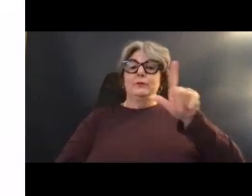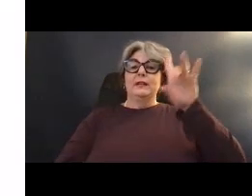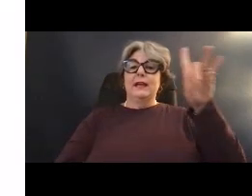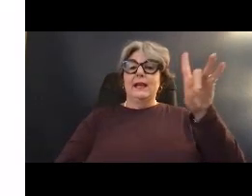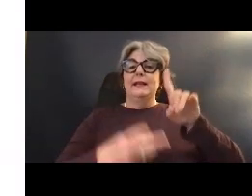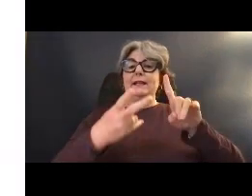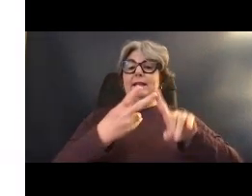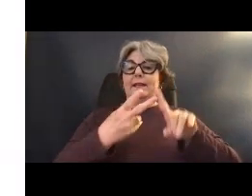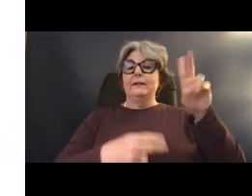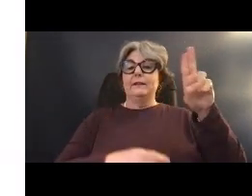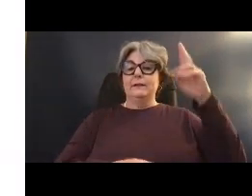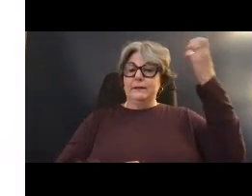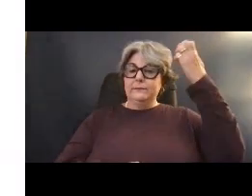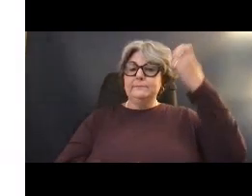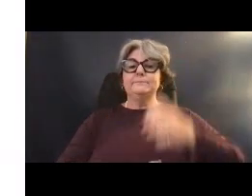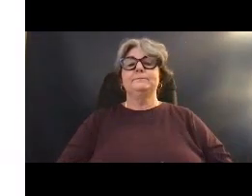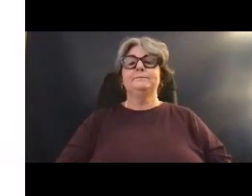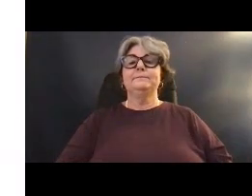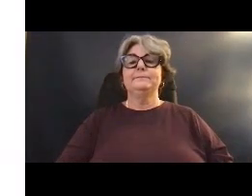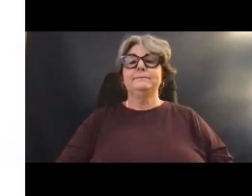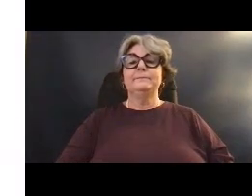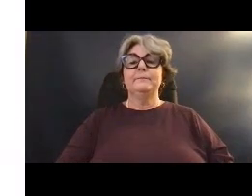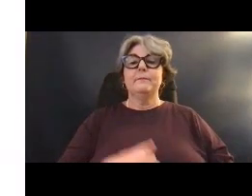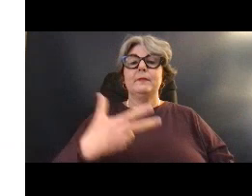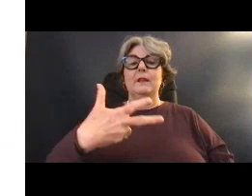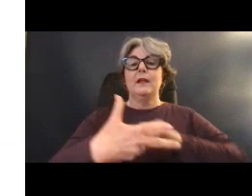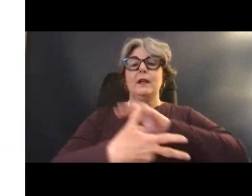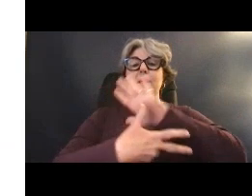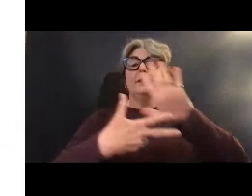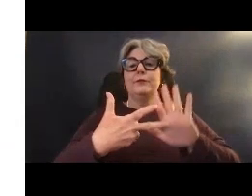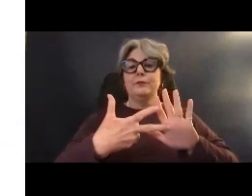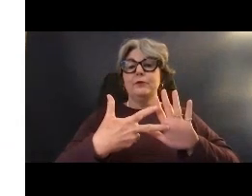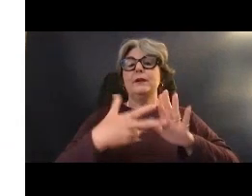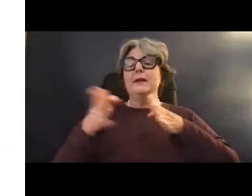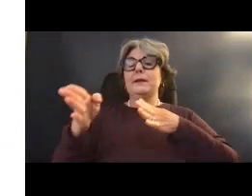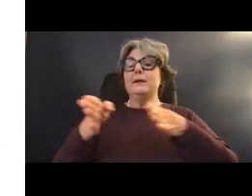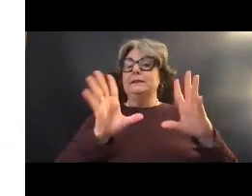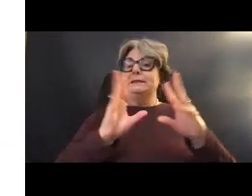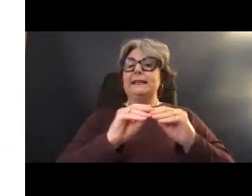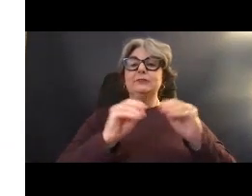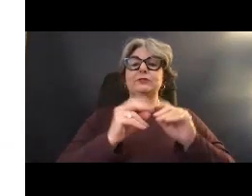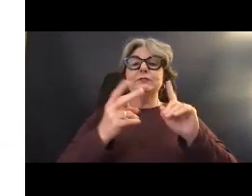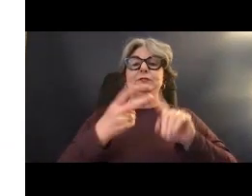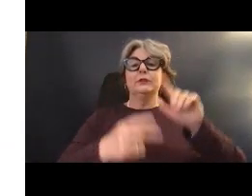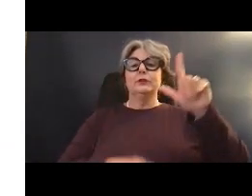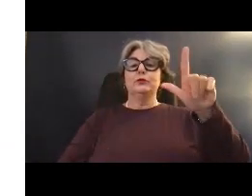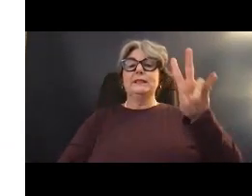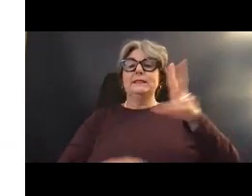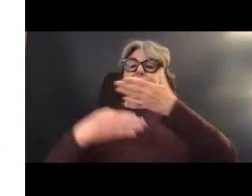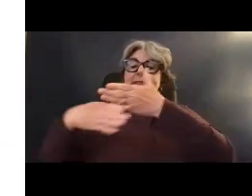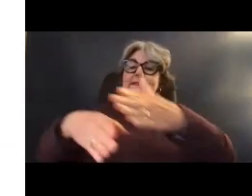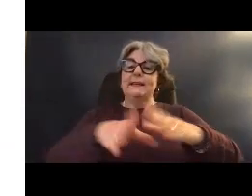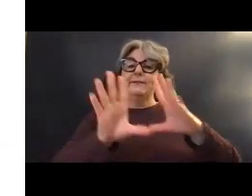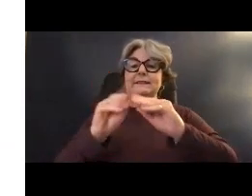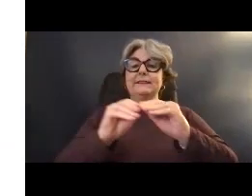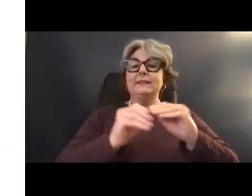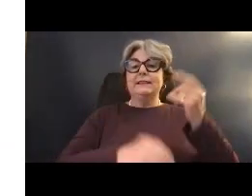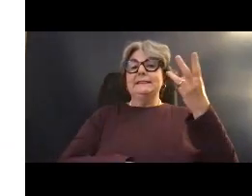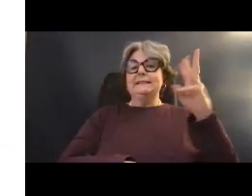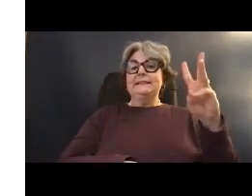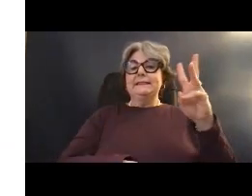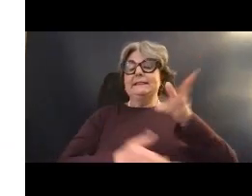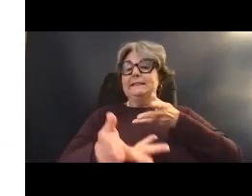Emirates. There were 3 days, 7 high-level plenary sessions, 27 breakout sessions, 16